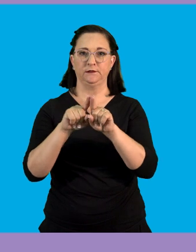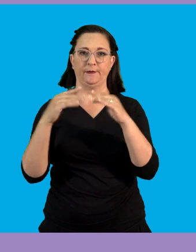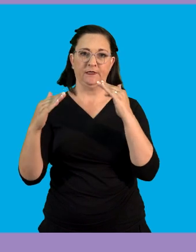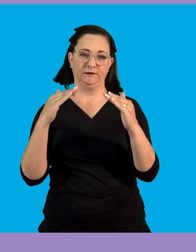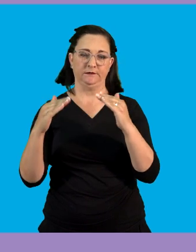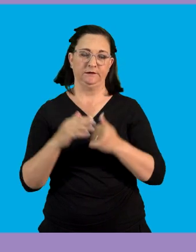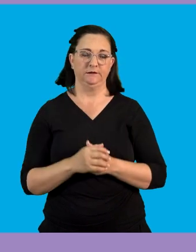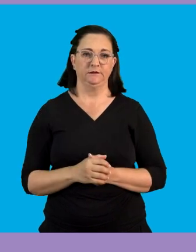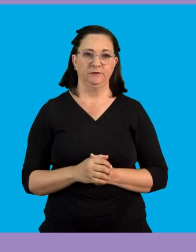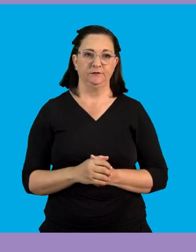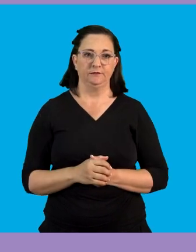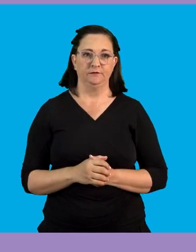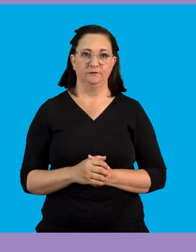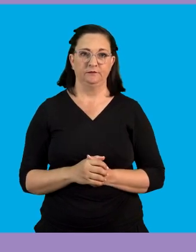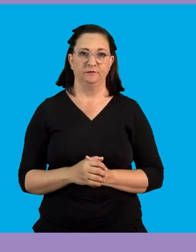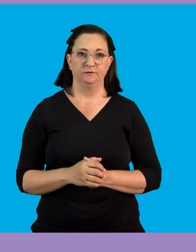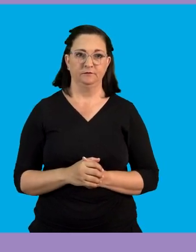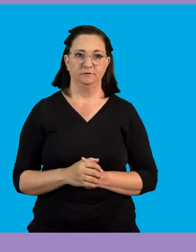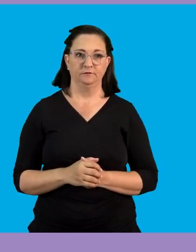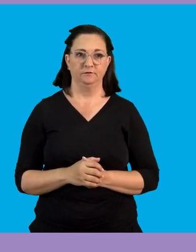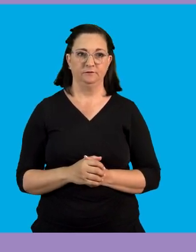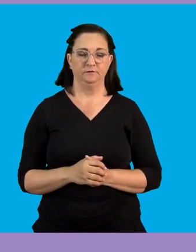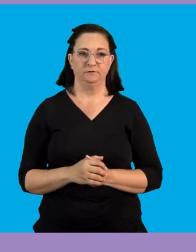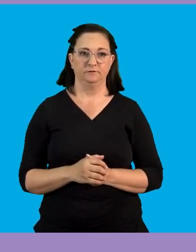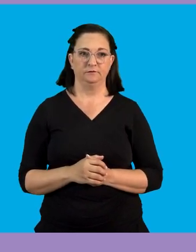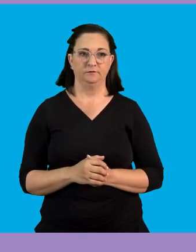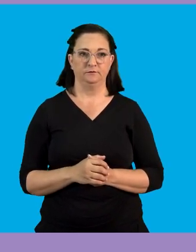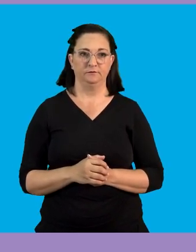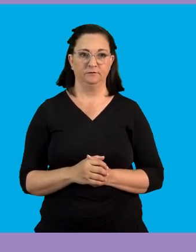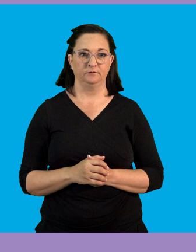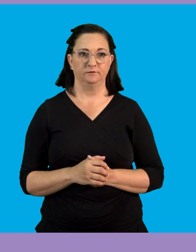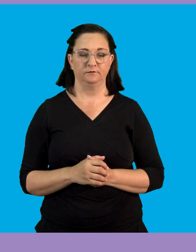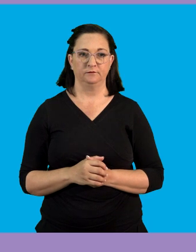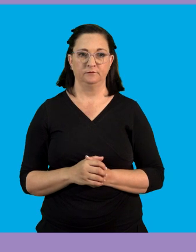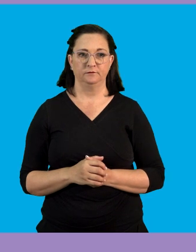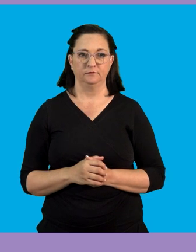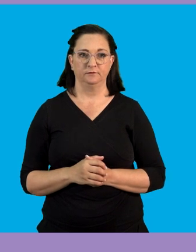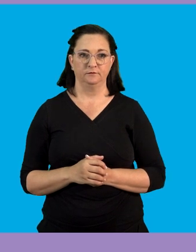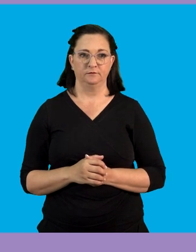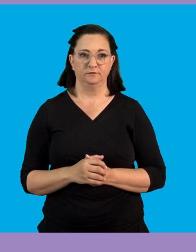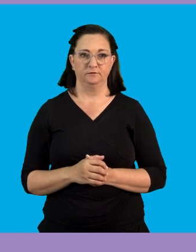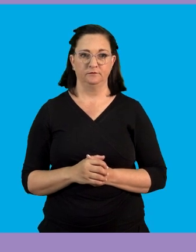equal. Angles opposite equal sides